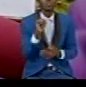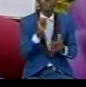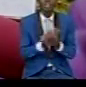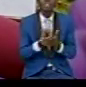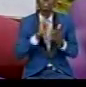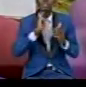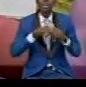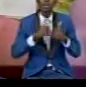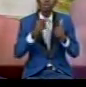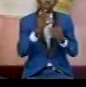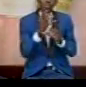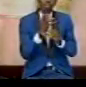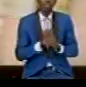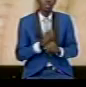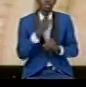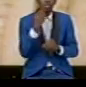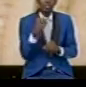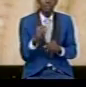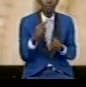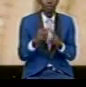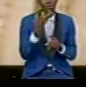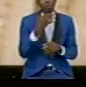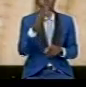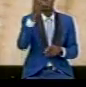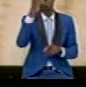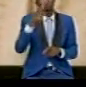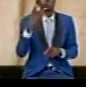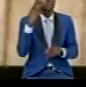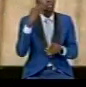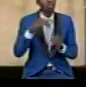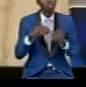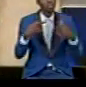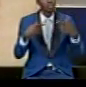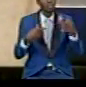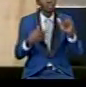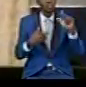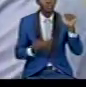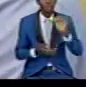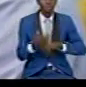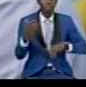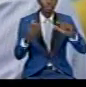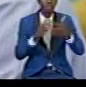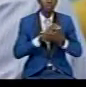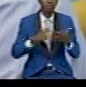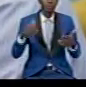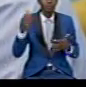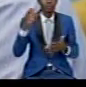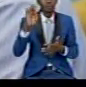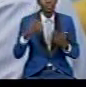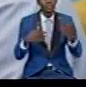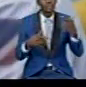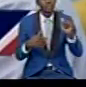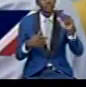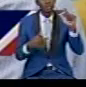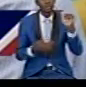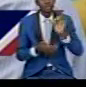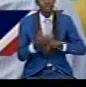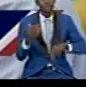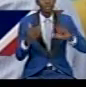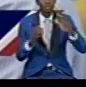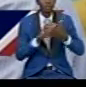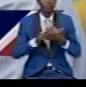you received the word of God. Galatians chapter 3 verse 19. In Galatians chapter 3 verse